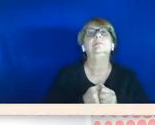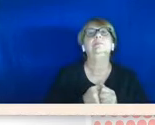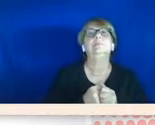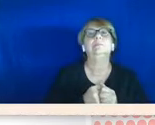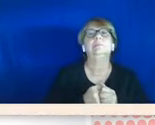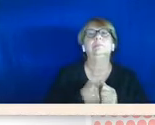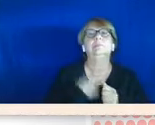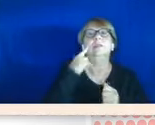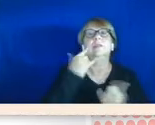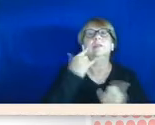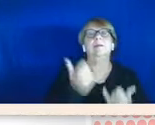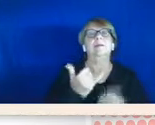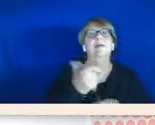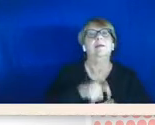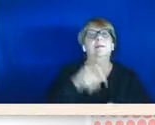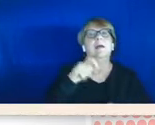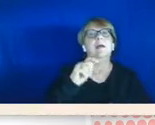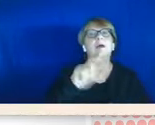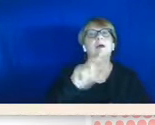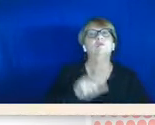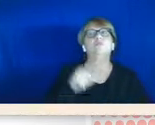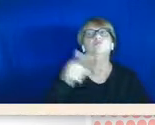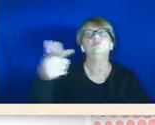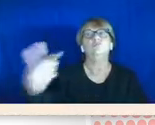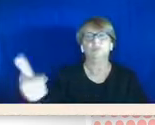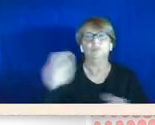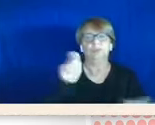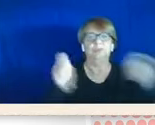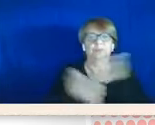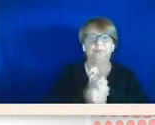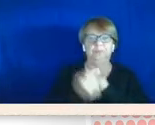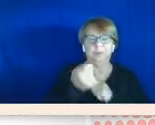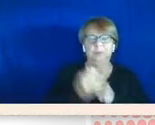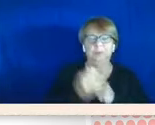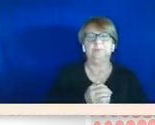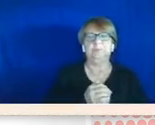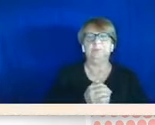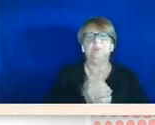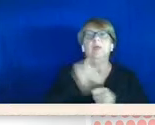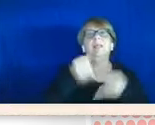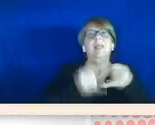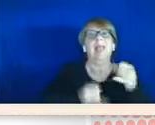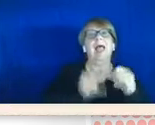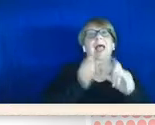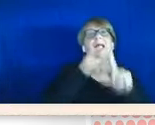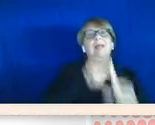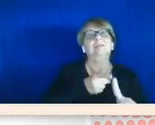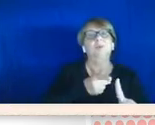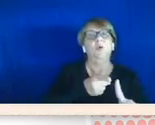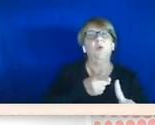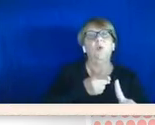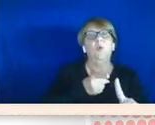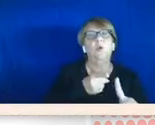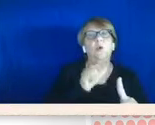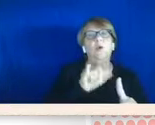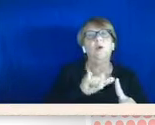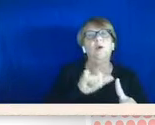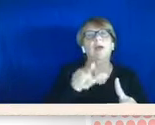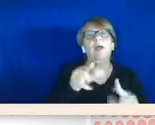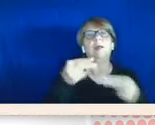to kind of shift gears. The last point that I have on here, and it has to do